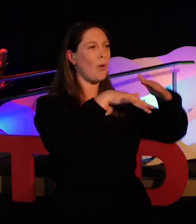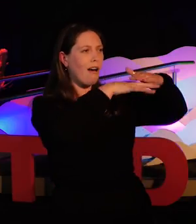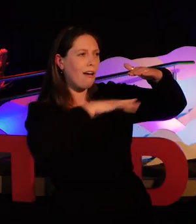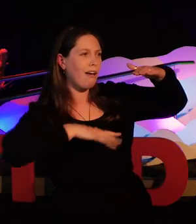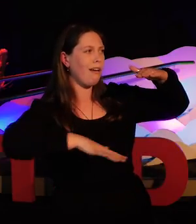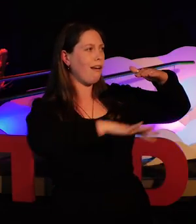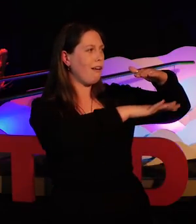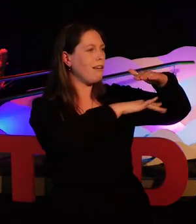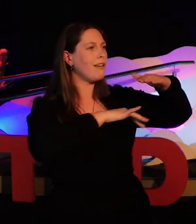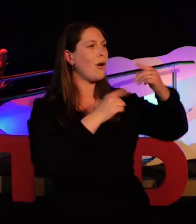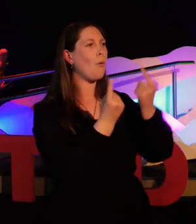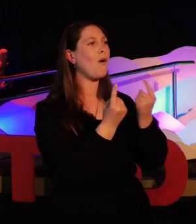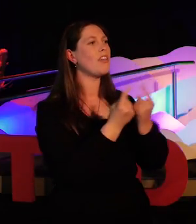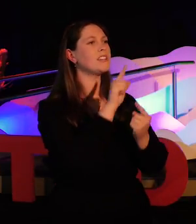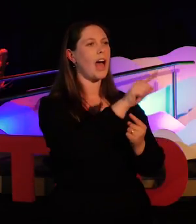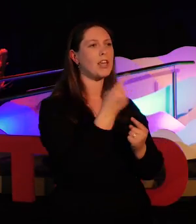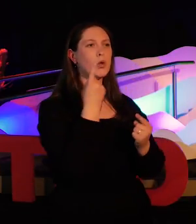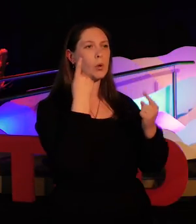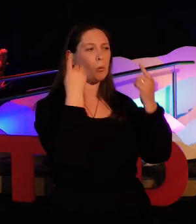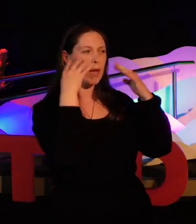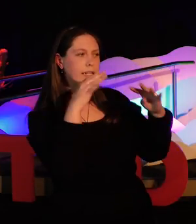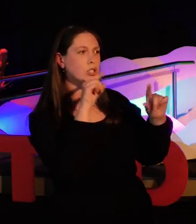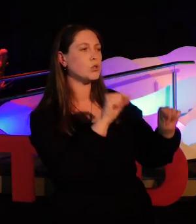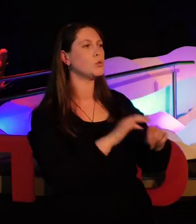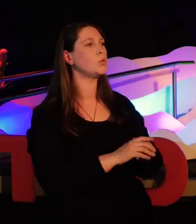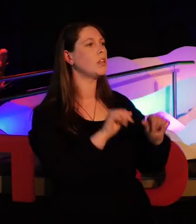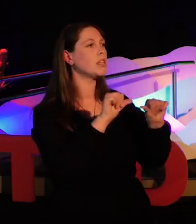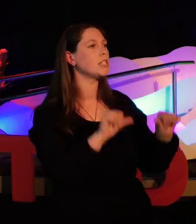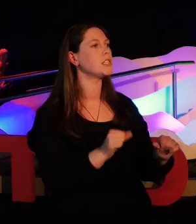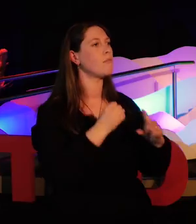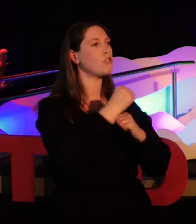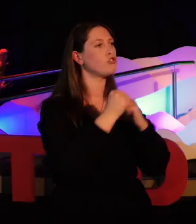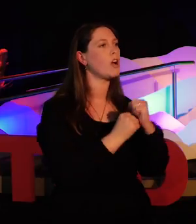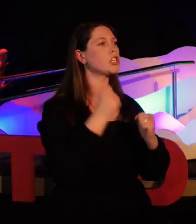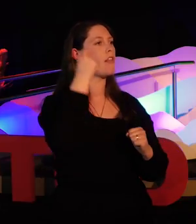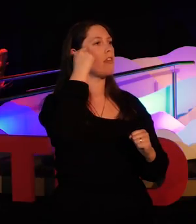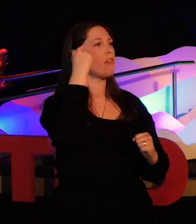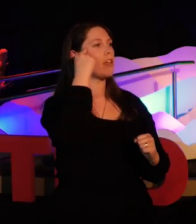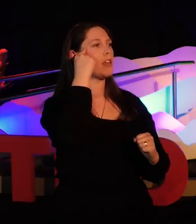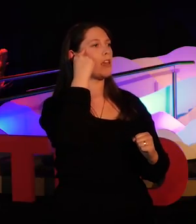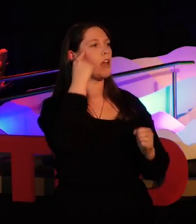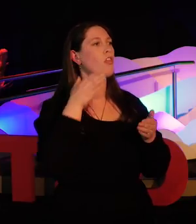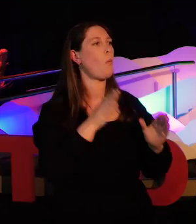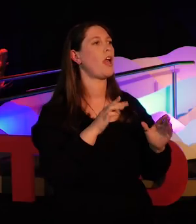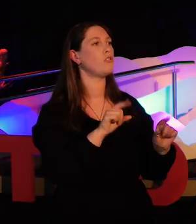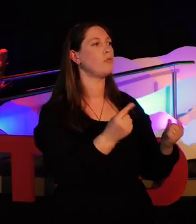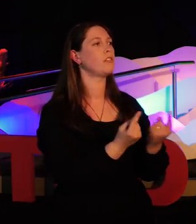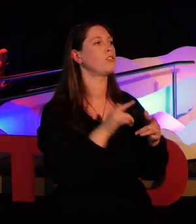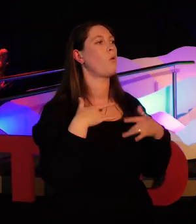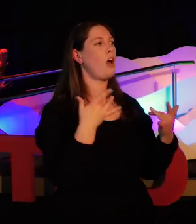What kind of things are you paying attention to in the system, the structure, and the thinking, in how you go about what you do?